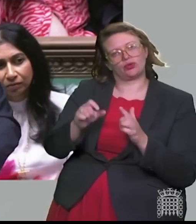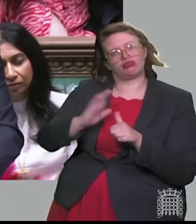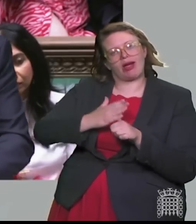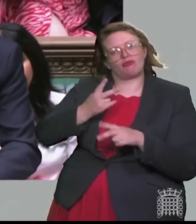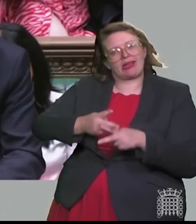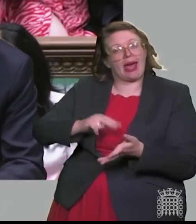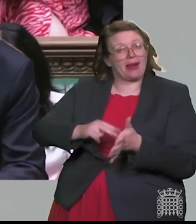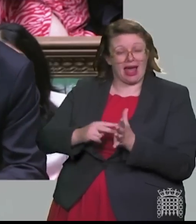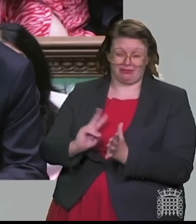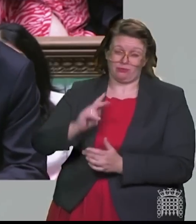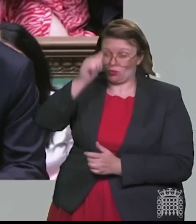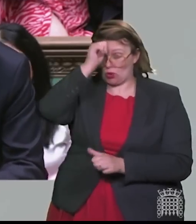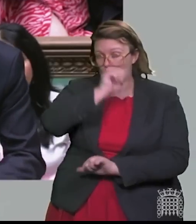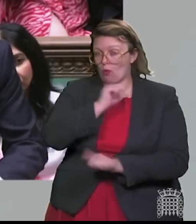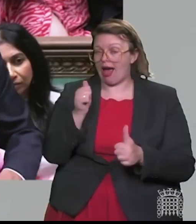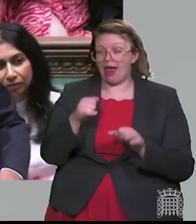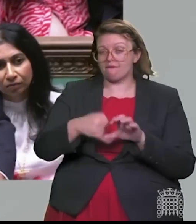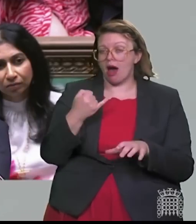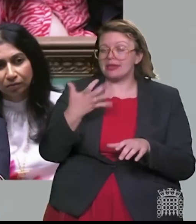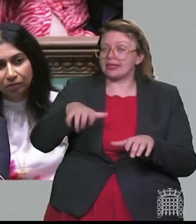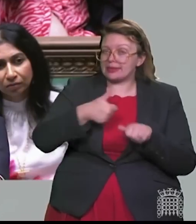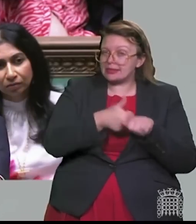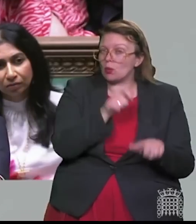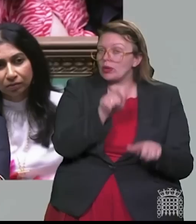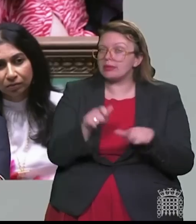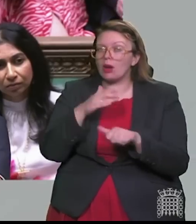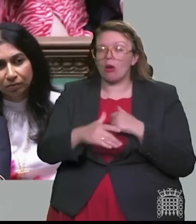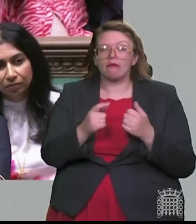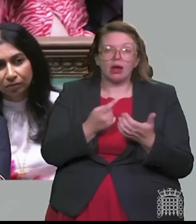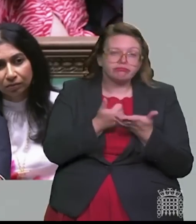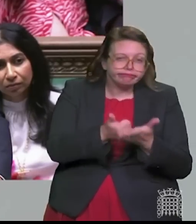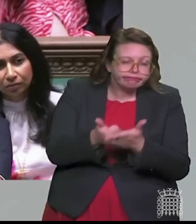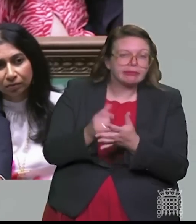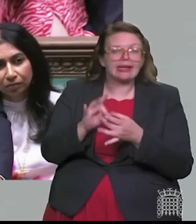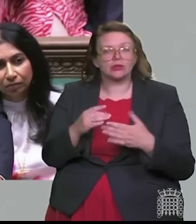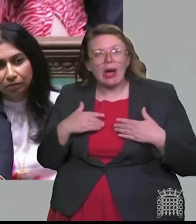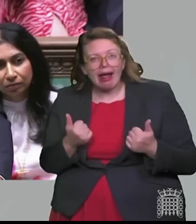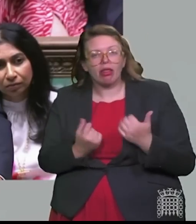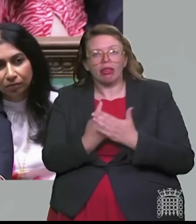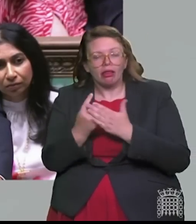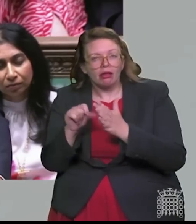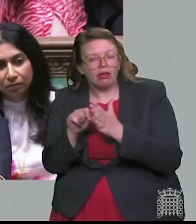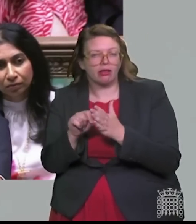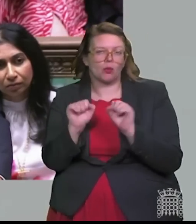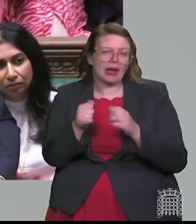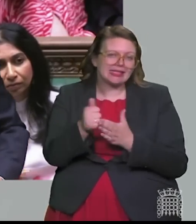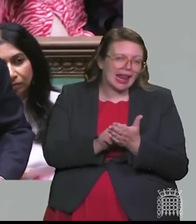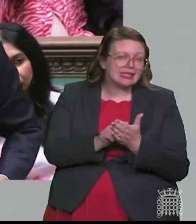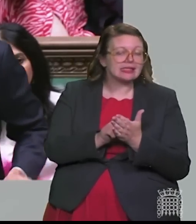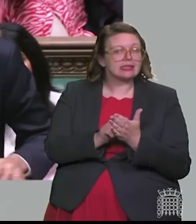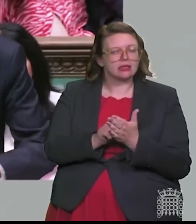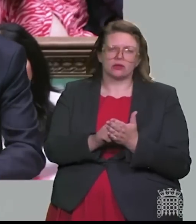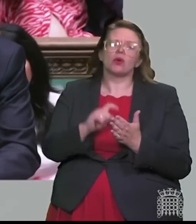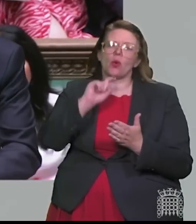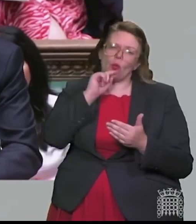know that pharmacies already work to help many people with their health needs, and to help deliver on our priority to cut NHS waiting lists. They will be put front